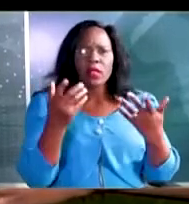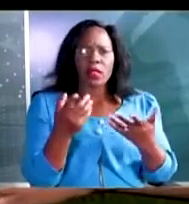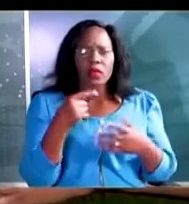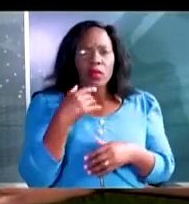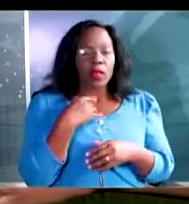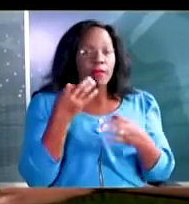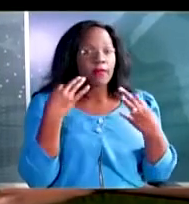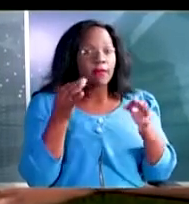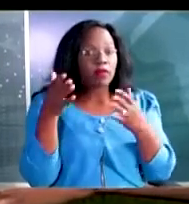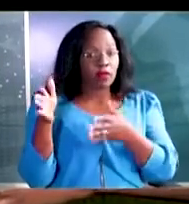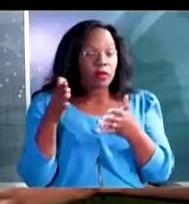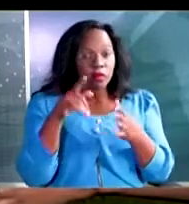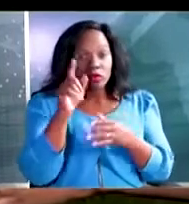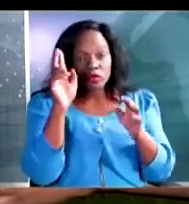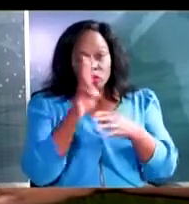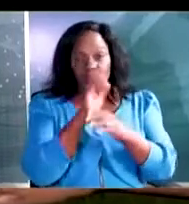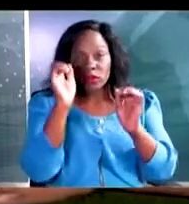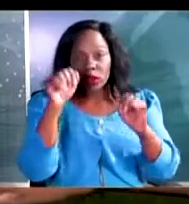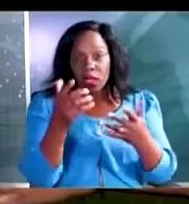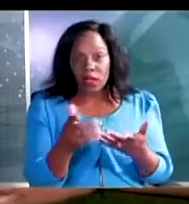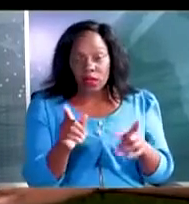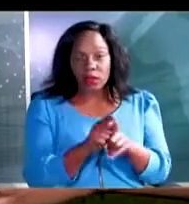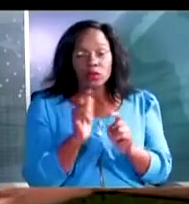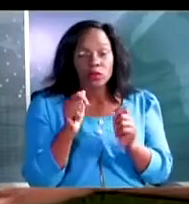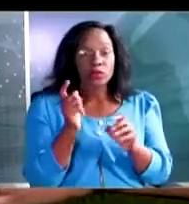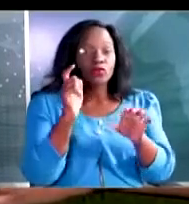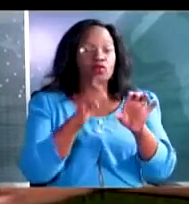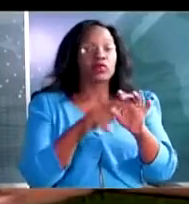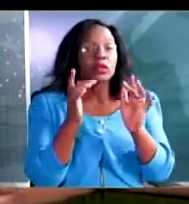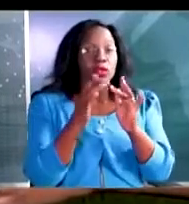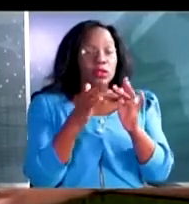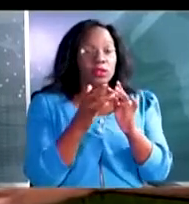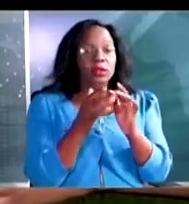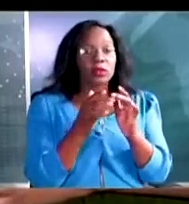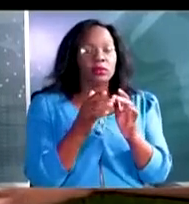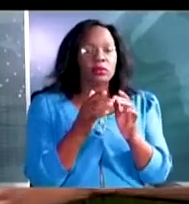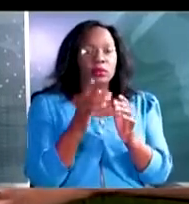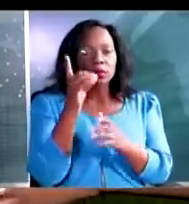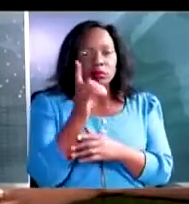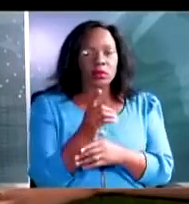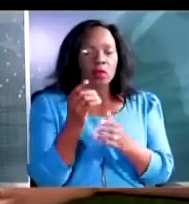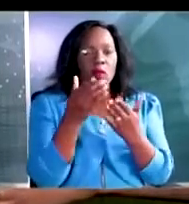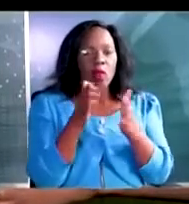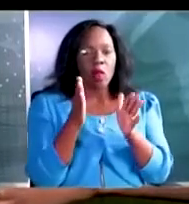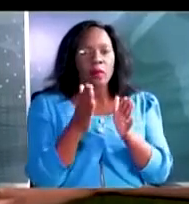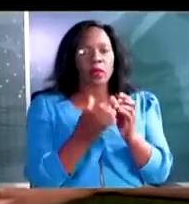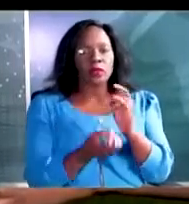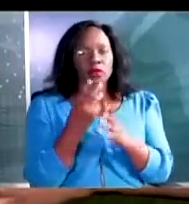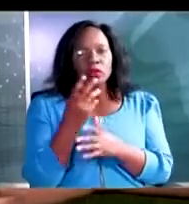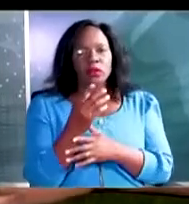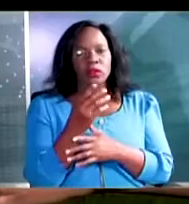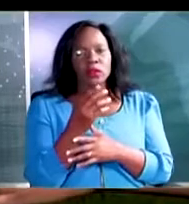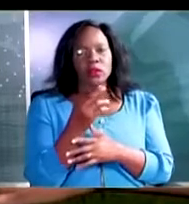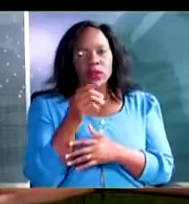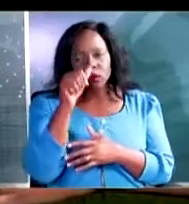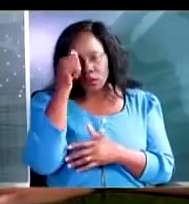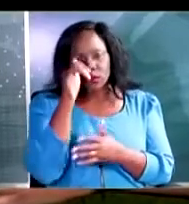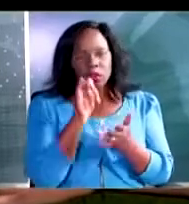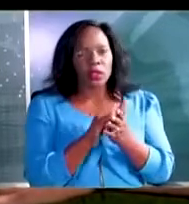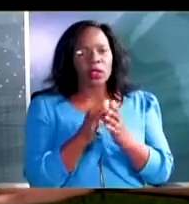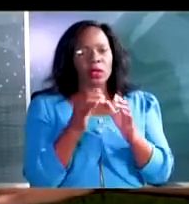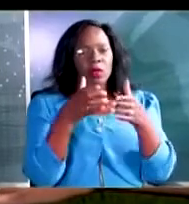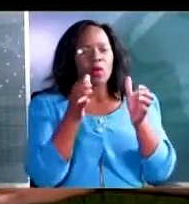have a free platform you can use. You can go onto the internet and start looking for things called open source threat intelligence, which is